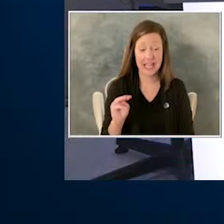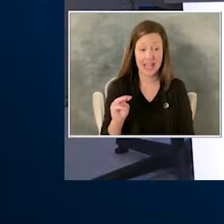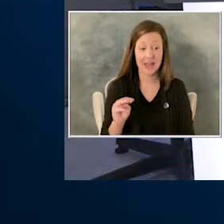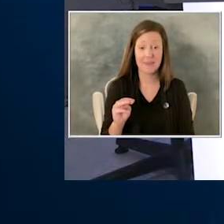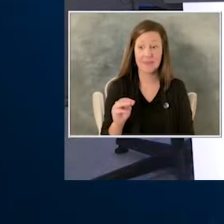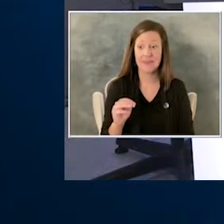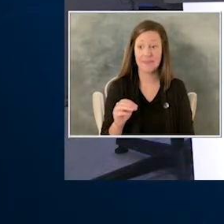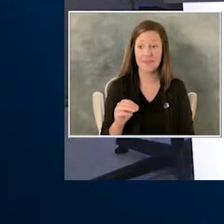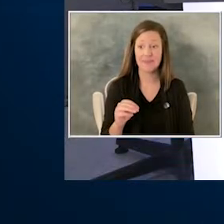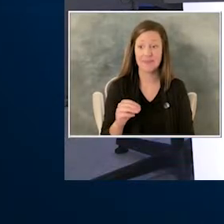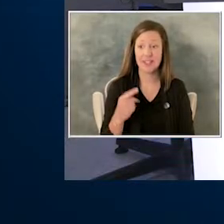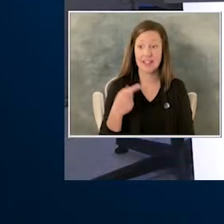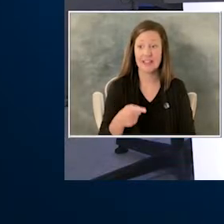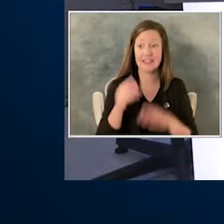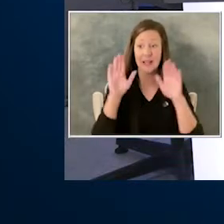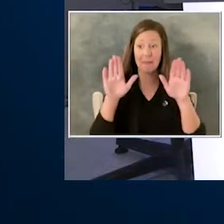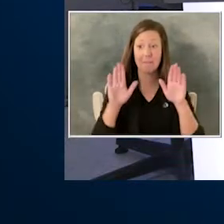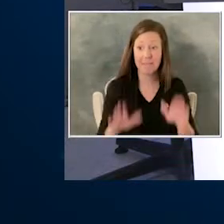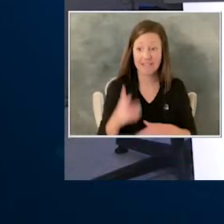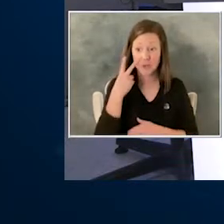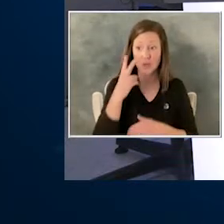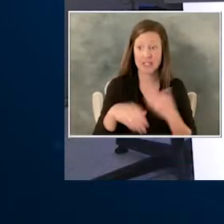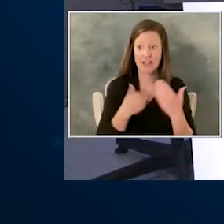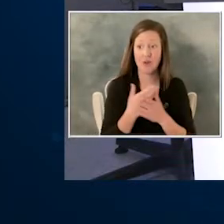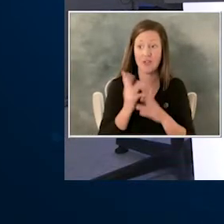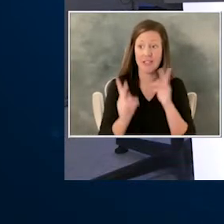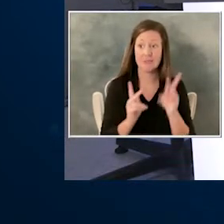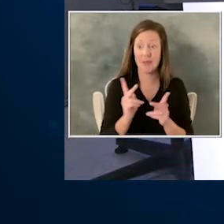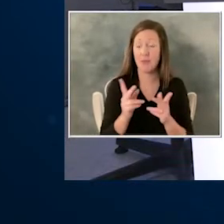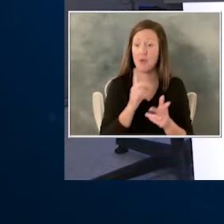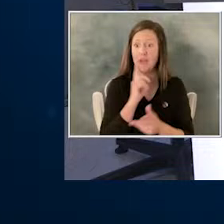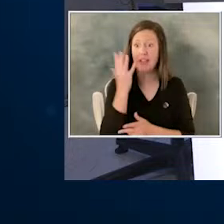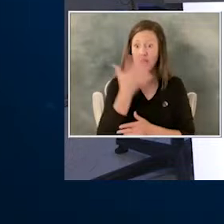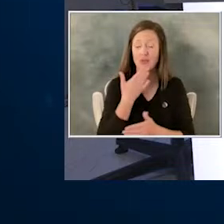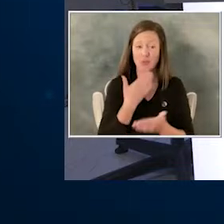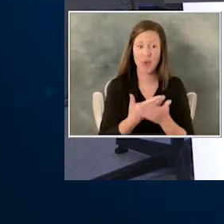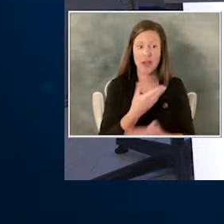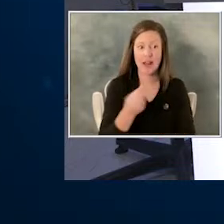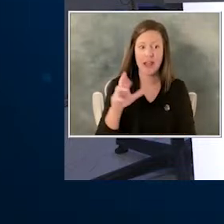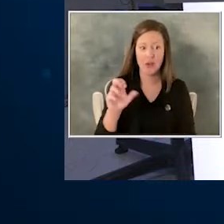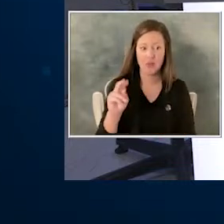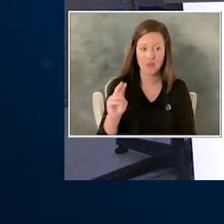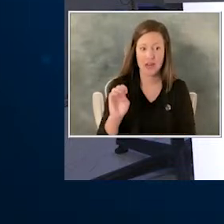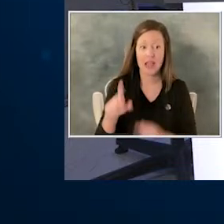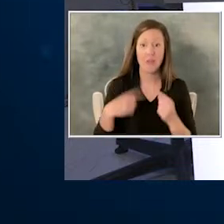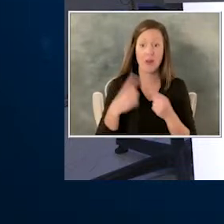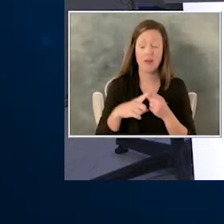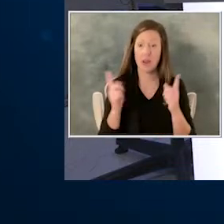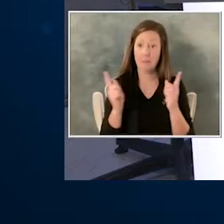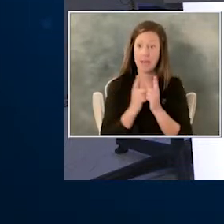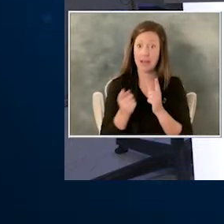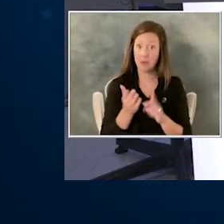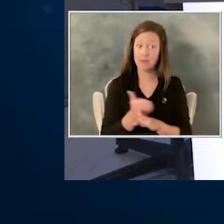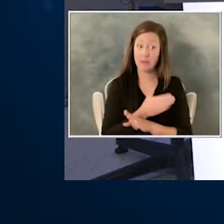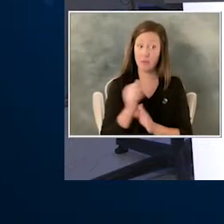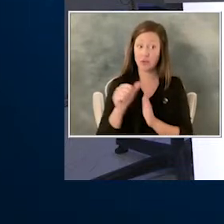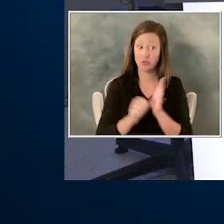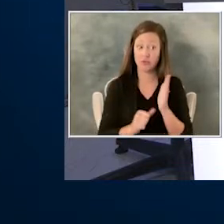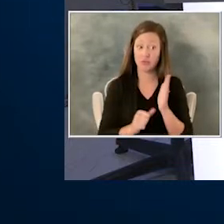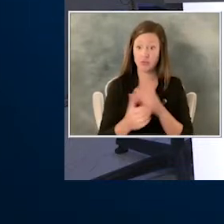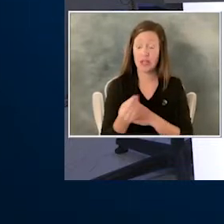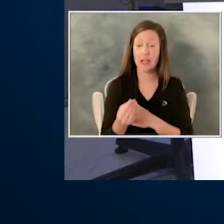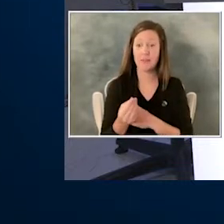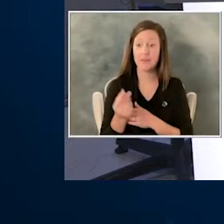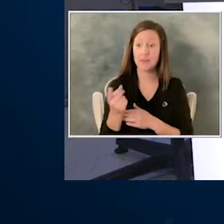so amazing to see all these people looking so good. I mean, Renee, when I first met Renee, it was before her surgery. She looks like a